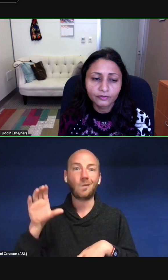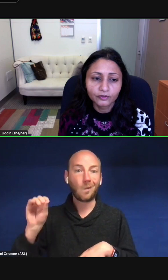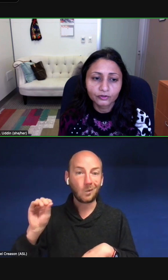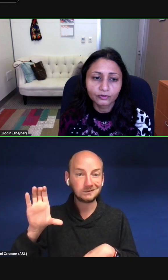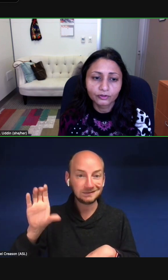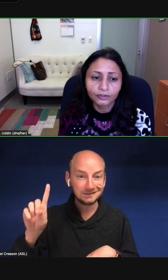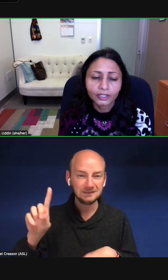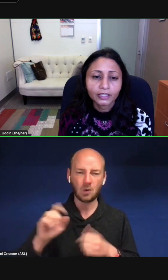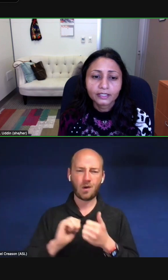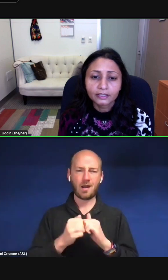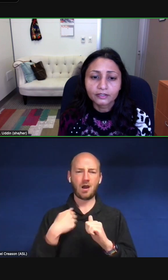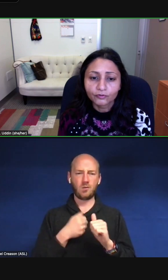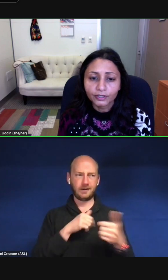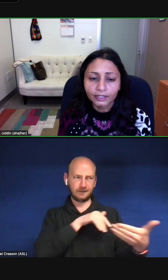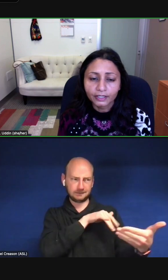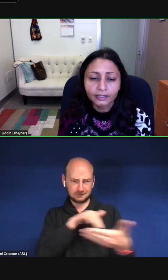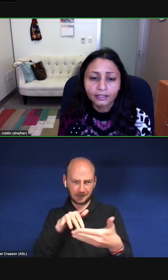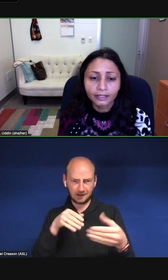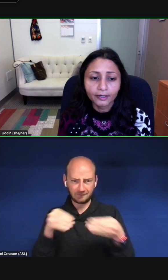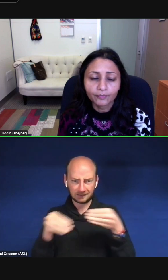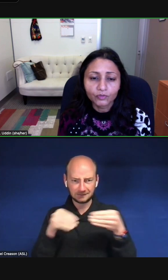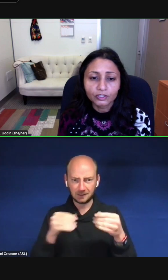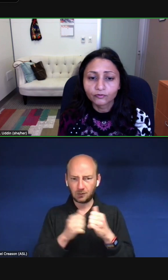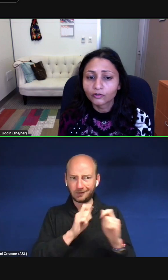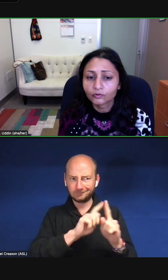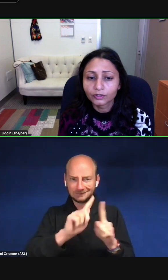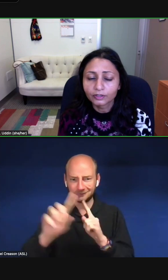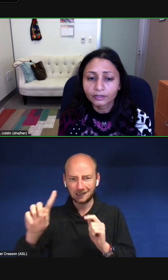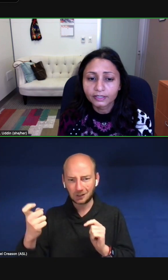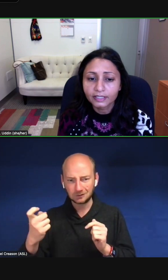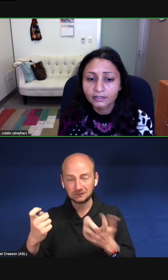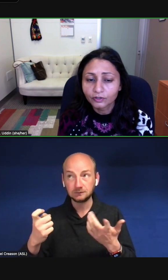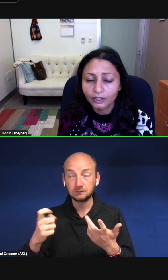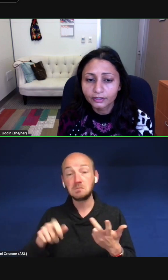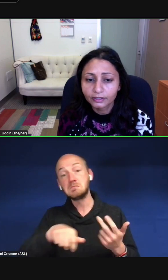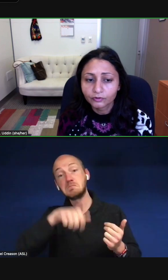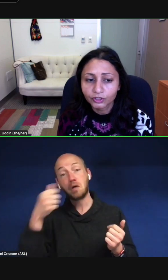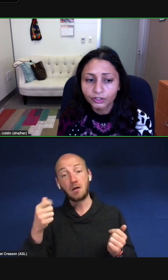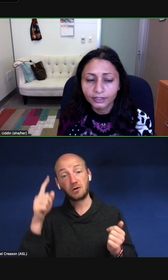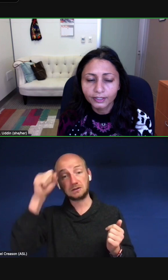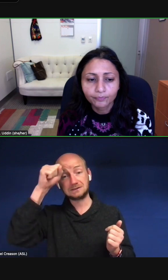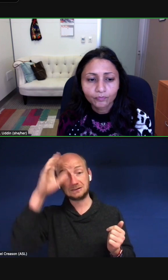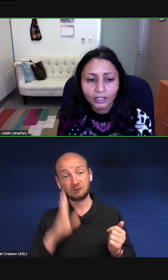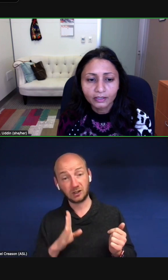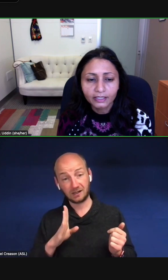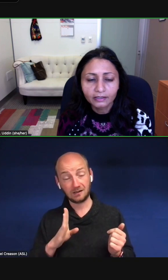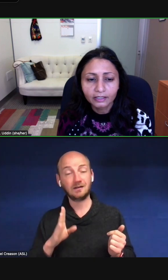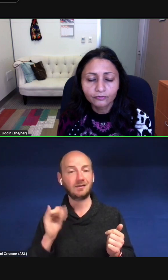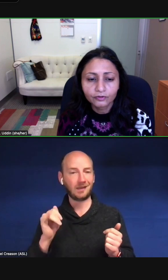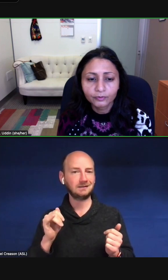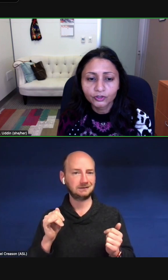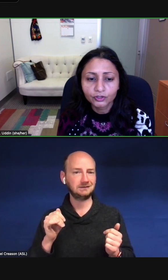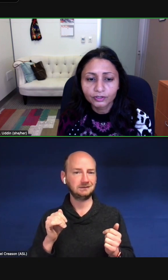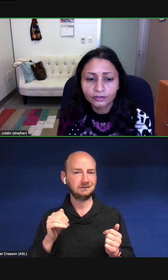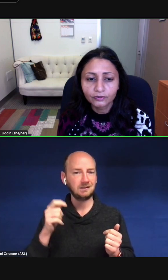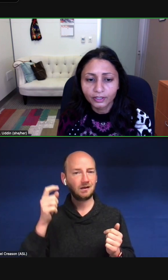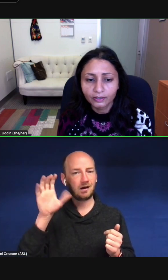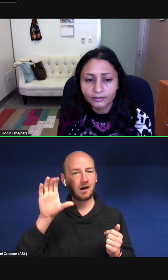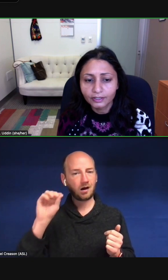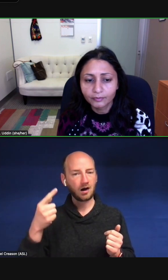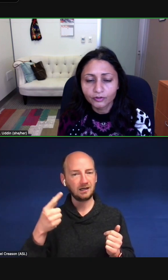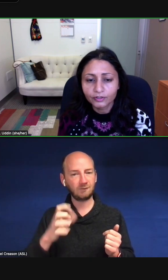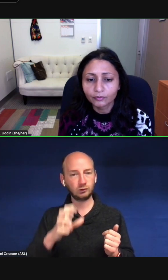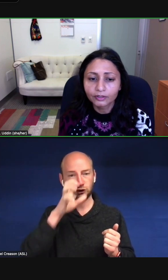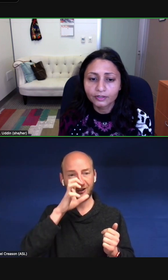obsessive compulsive disorder. Schizophrenia is involved with the excessive cognitive rigidity, and late life dementias,